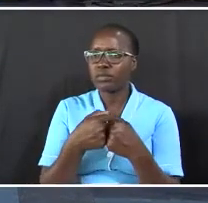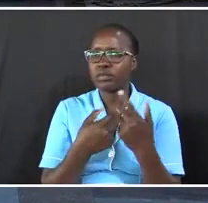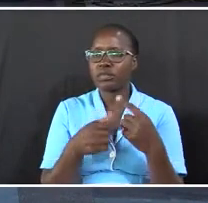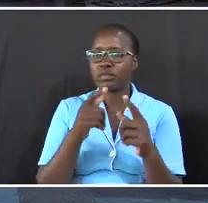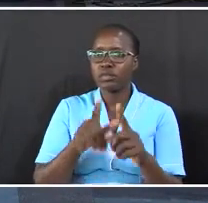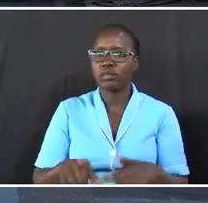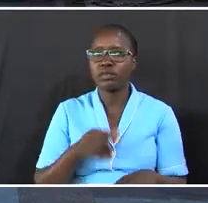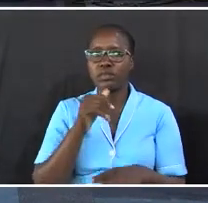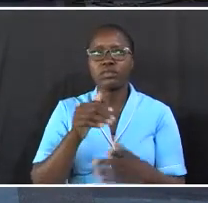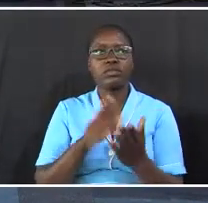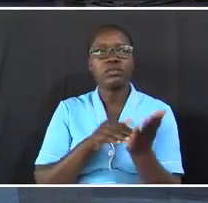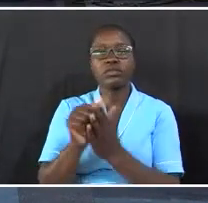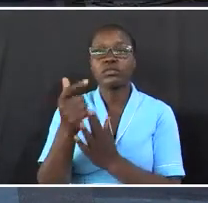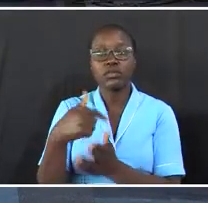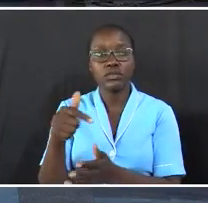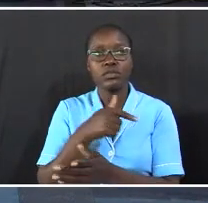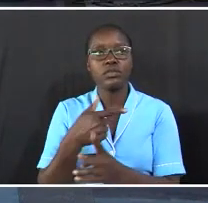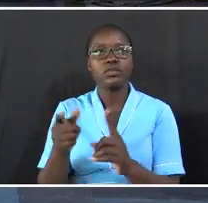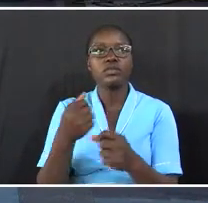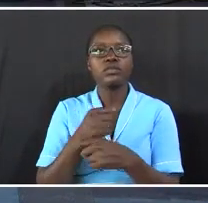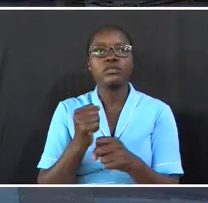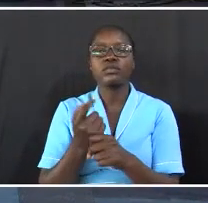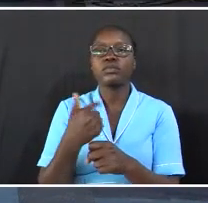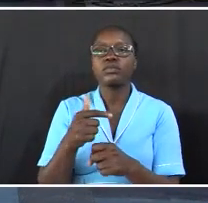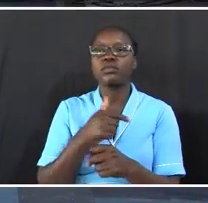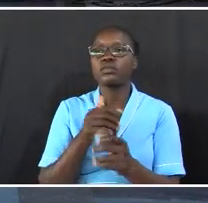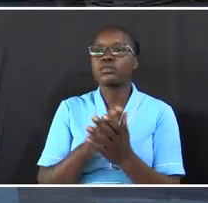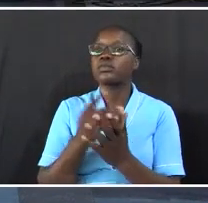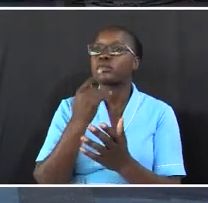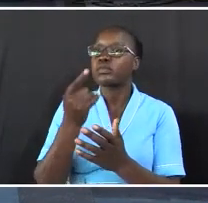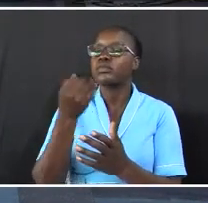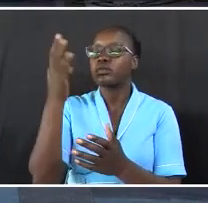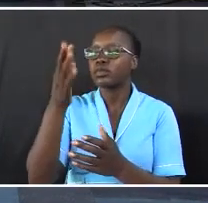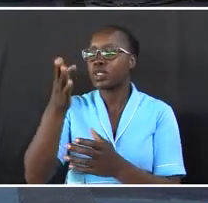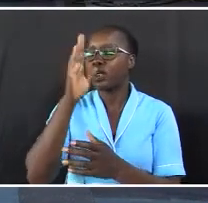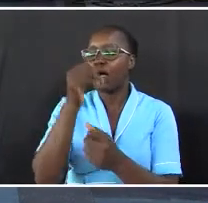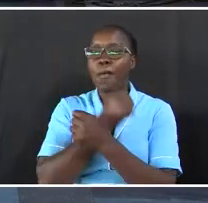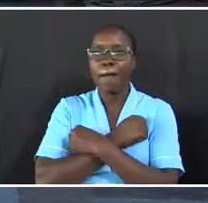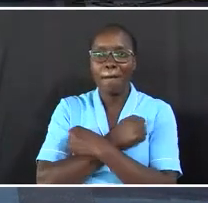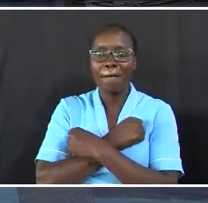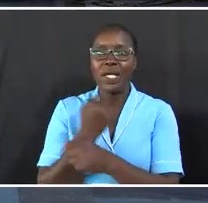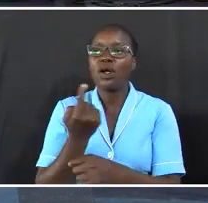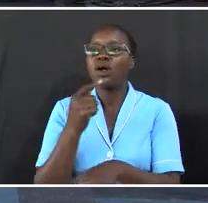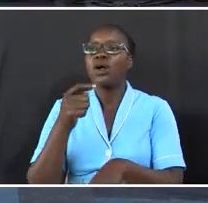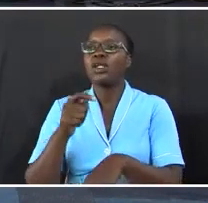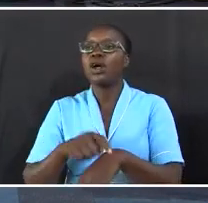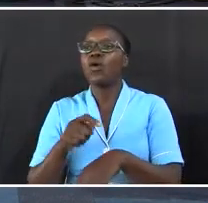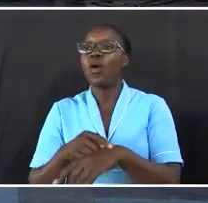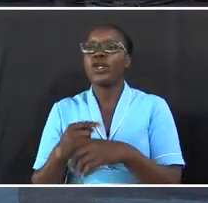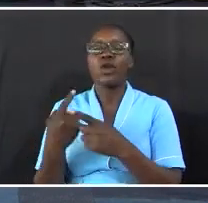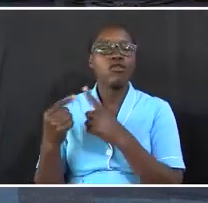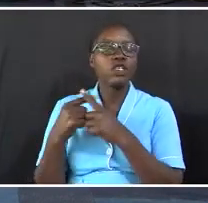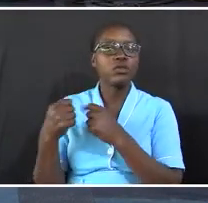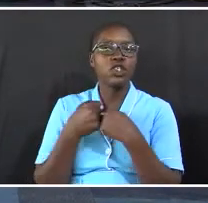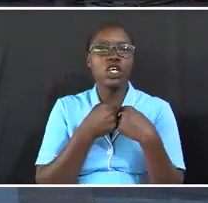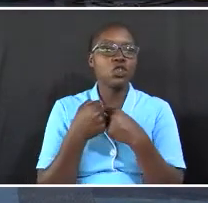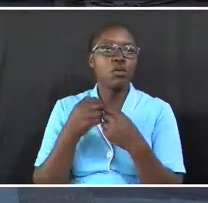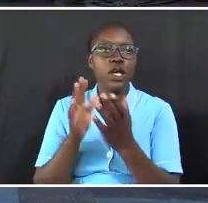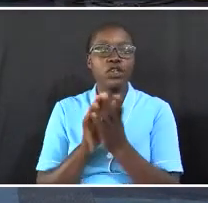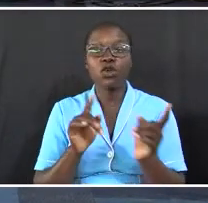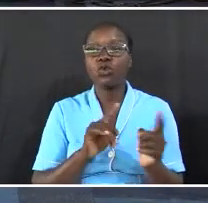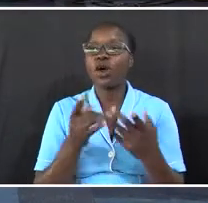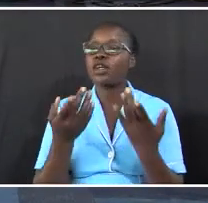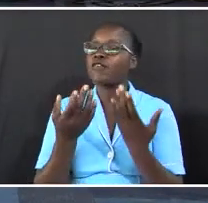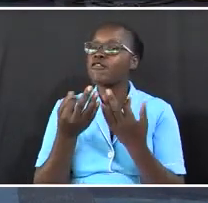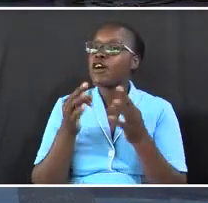not to destroy us, but to make us get assured of God's love. It is only when you have gone through a storm and you have come out of